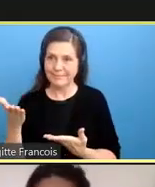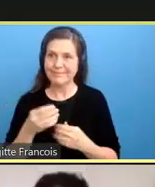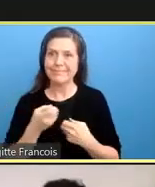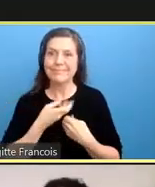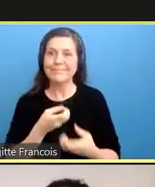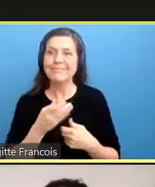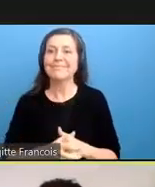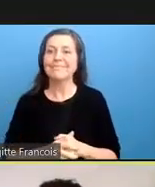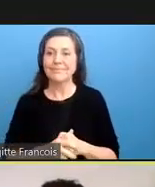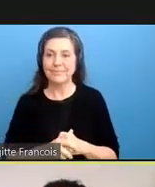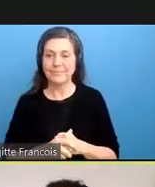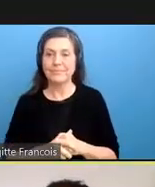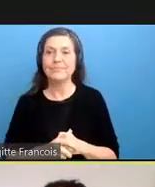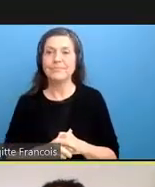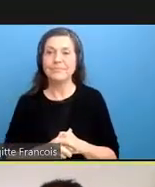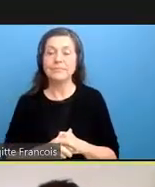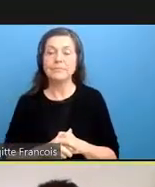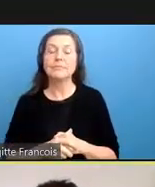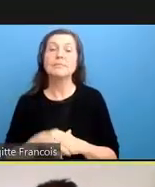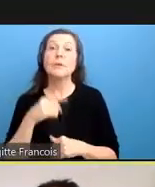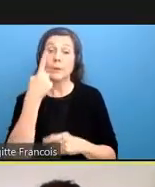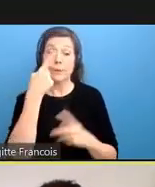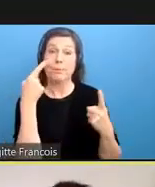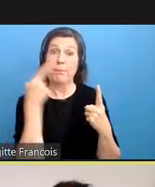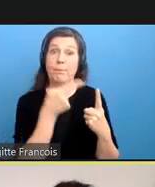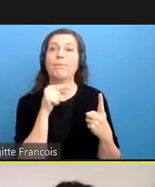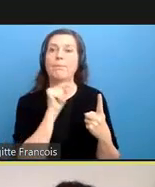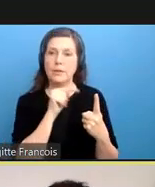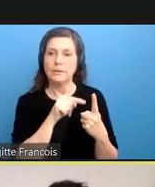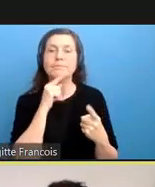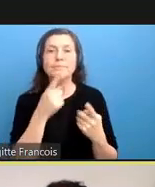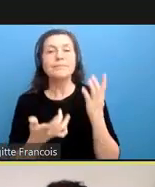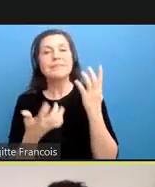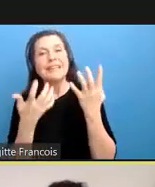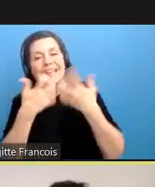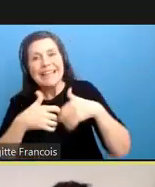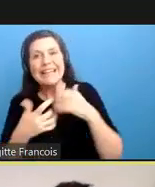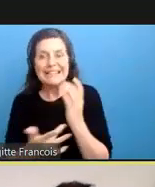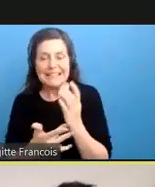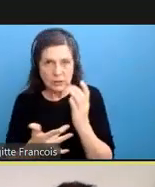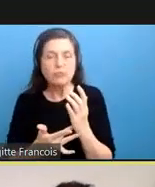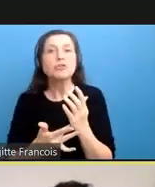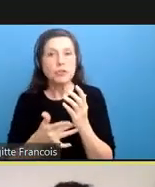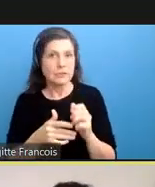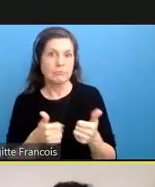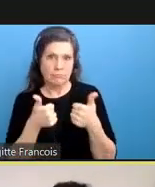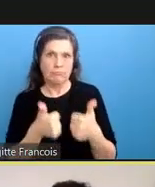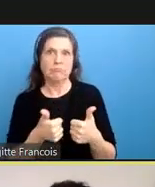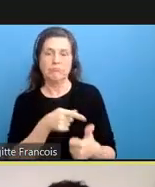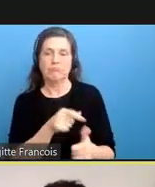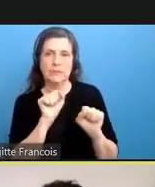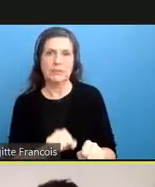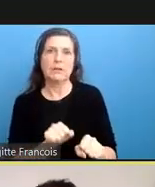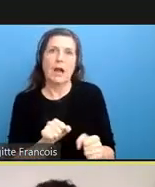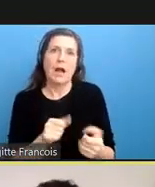Yes, so the very first point in our group was that technology can be a huge support, even if it's in the form of simple